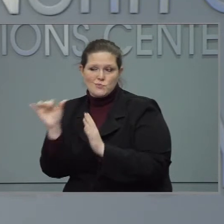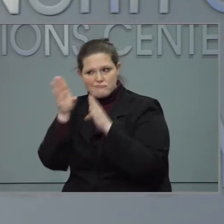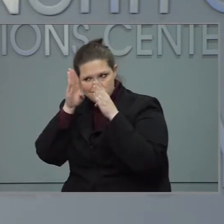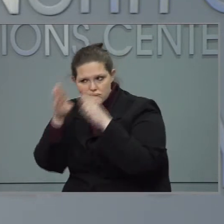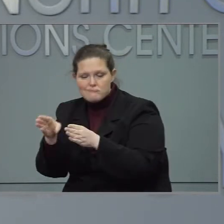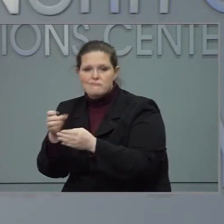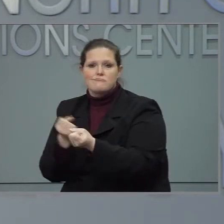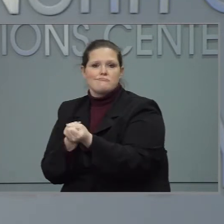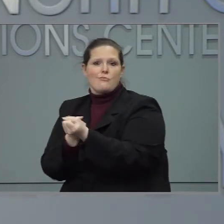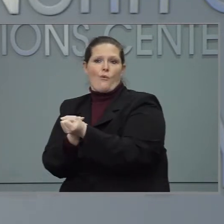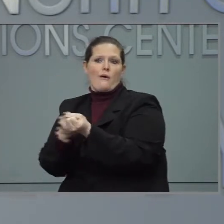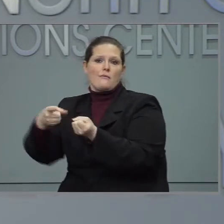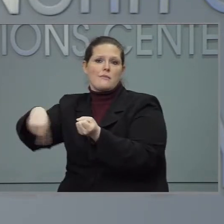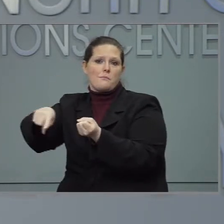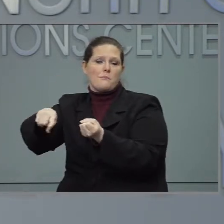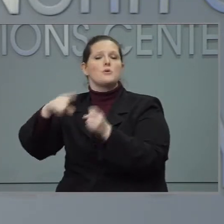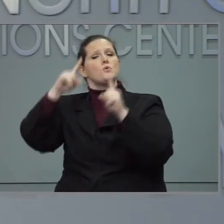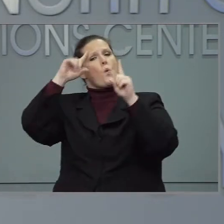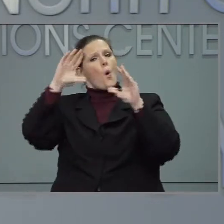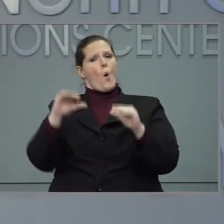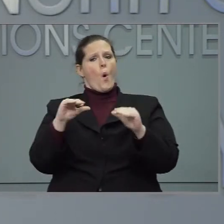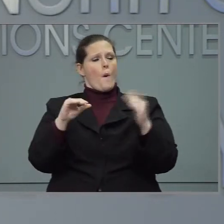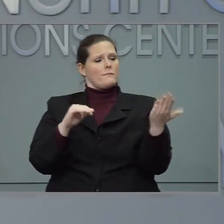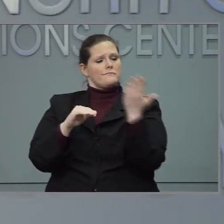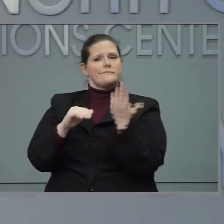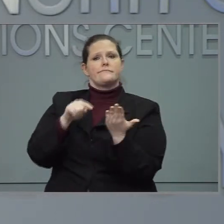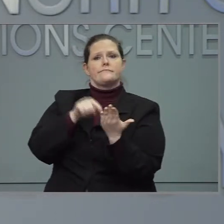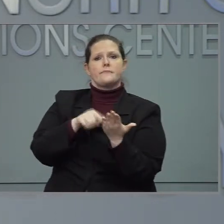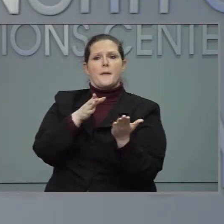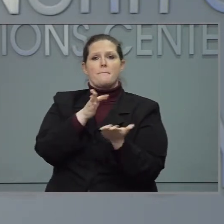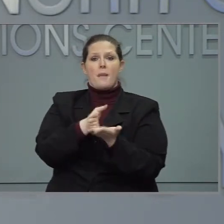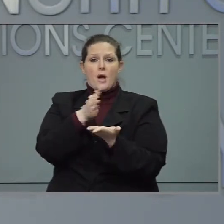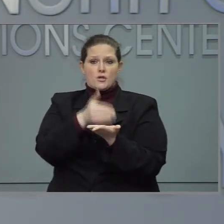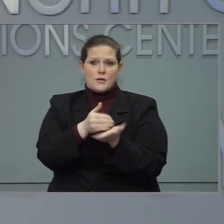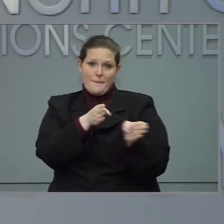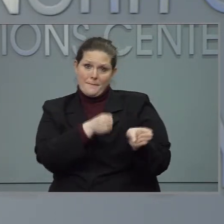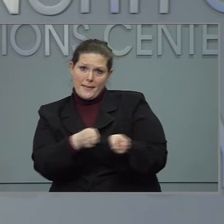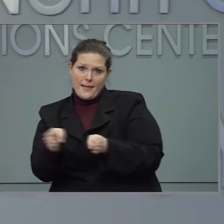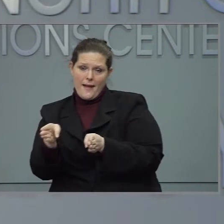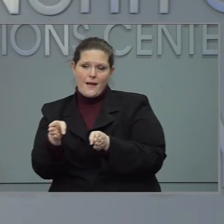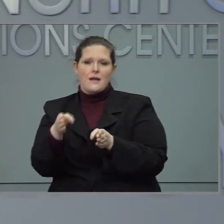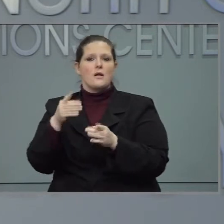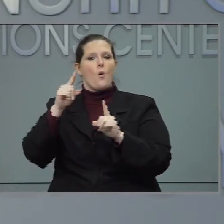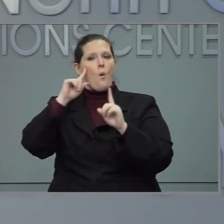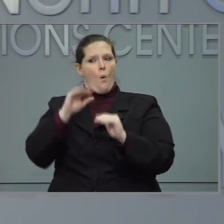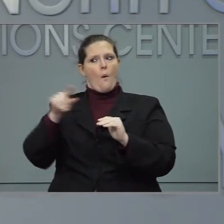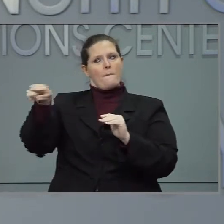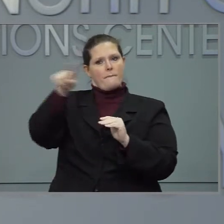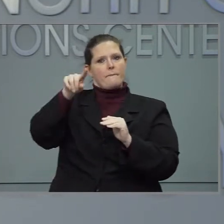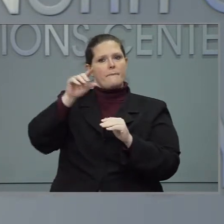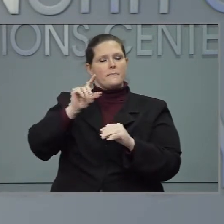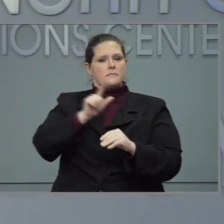that we can look at a pay plan like this as we are negotiating this budget.